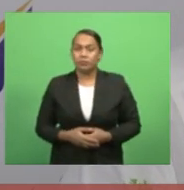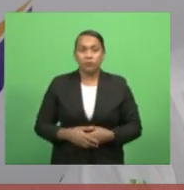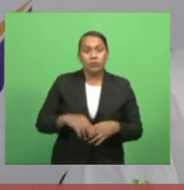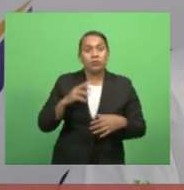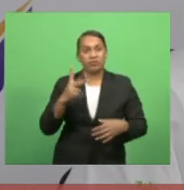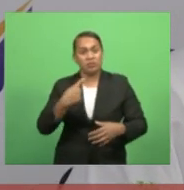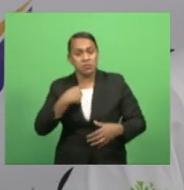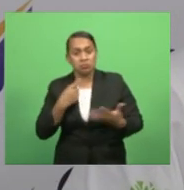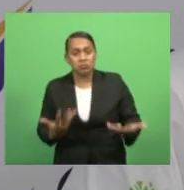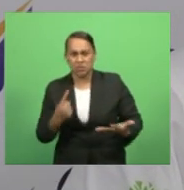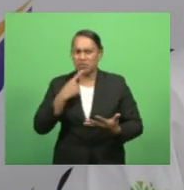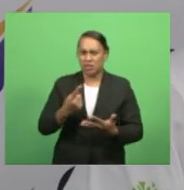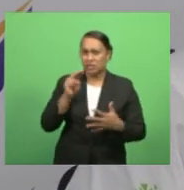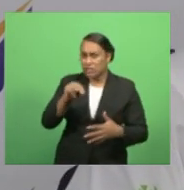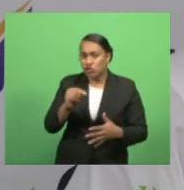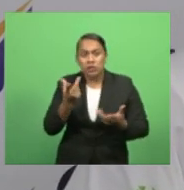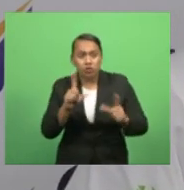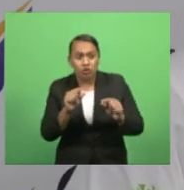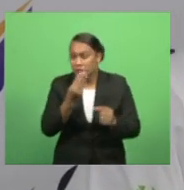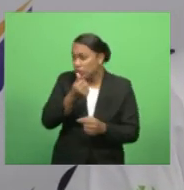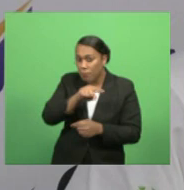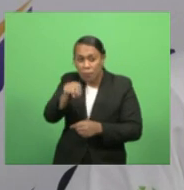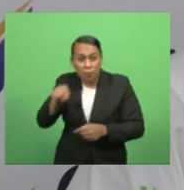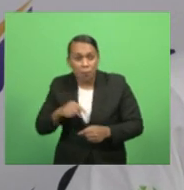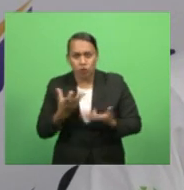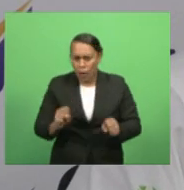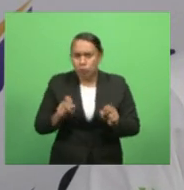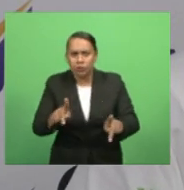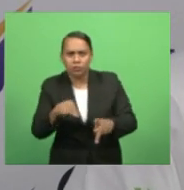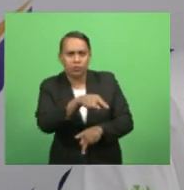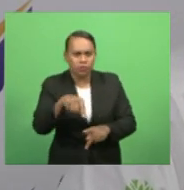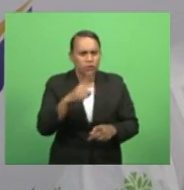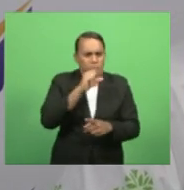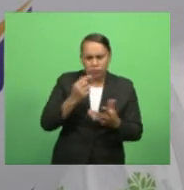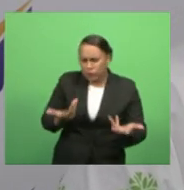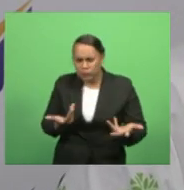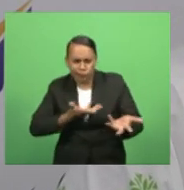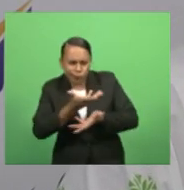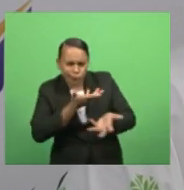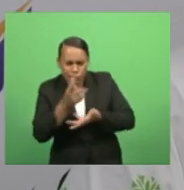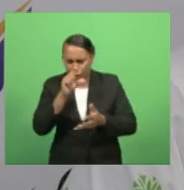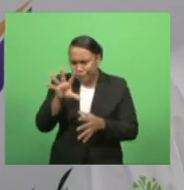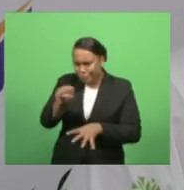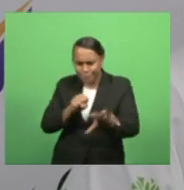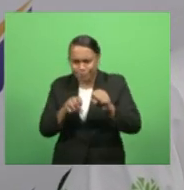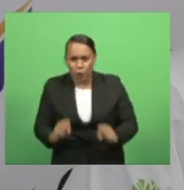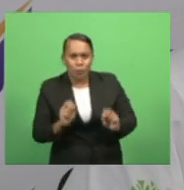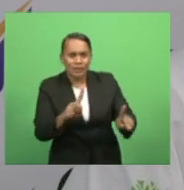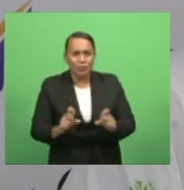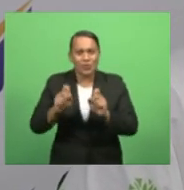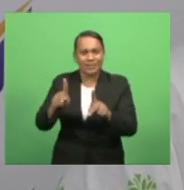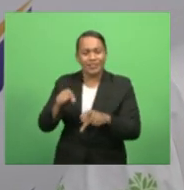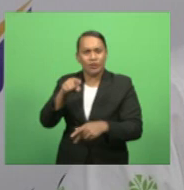we have an opportunity to be quite prescriptive on how we capitalise on these opportunities. Particularly, I think for us, the priority